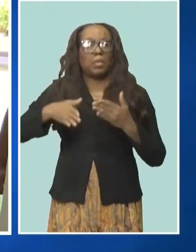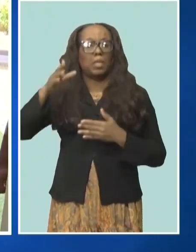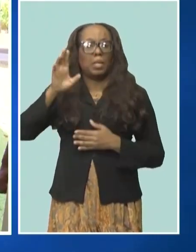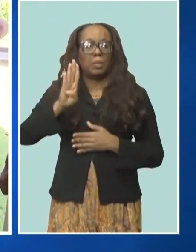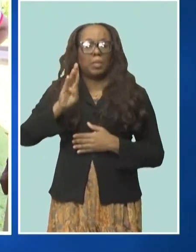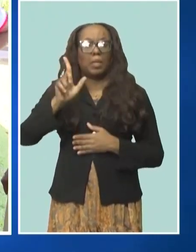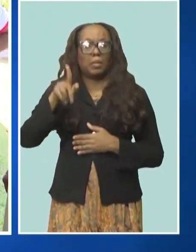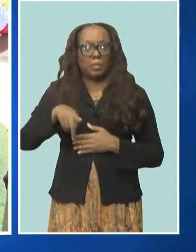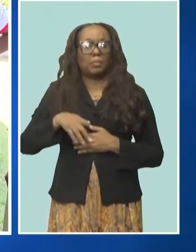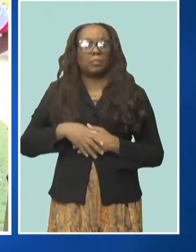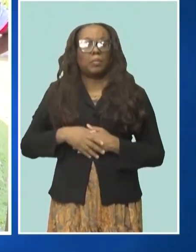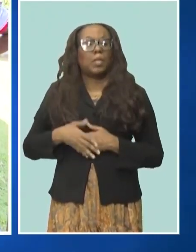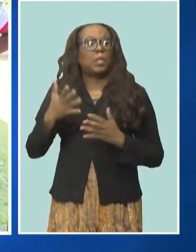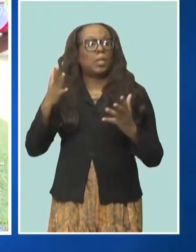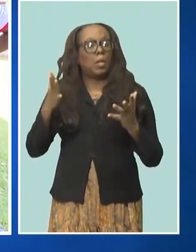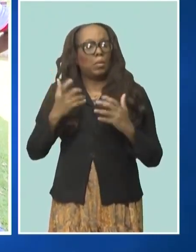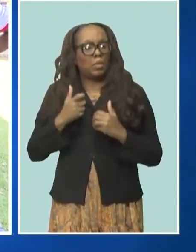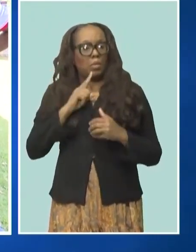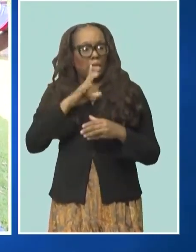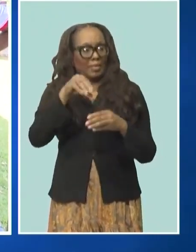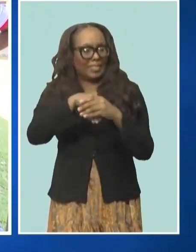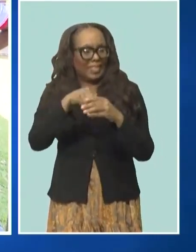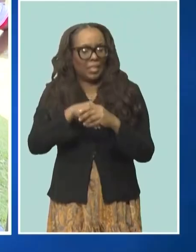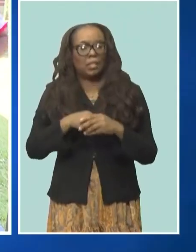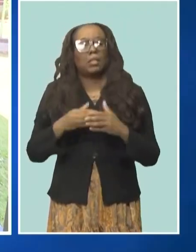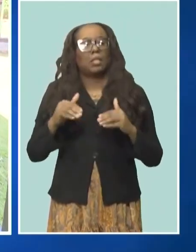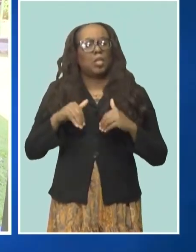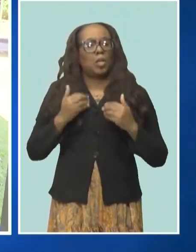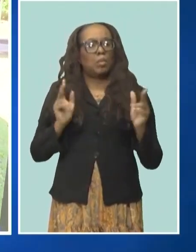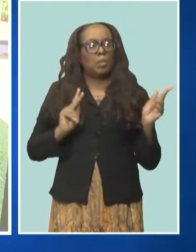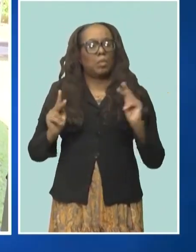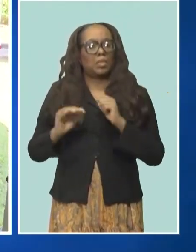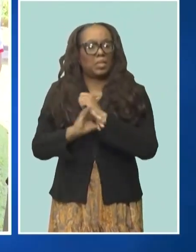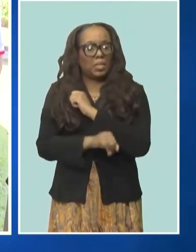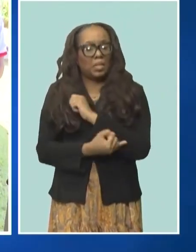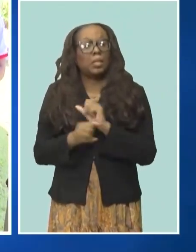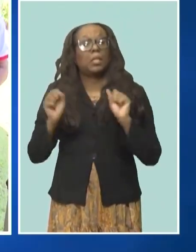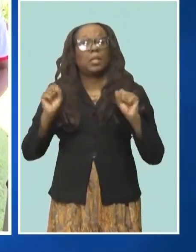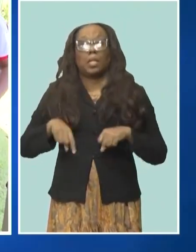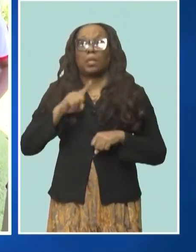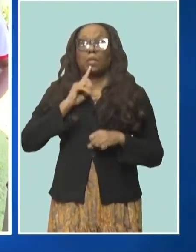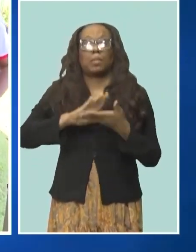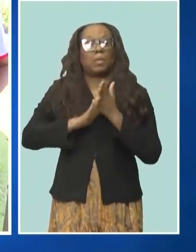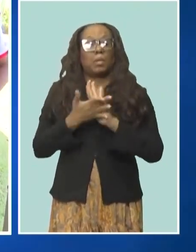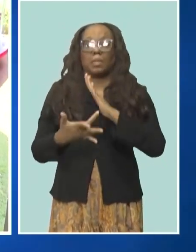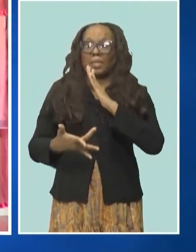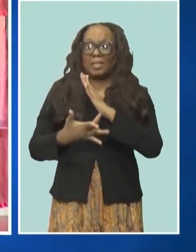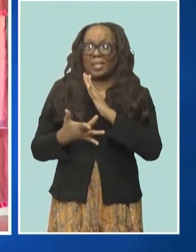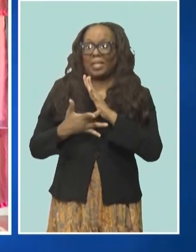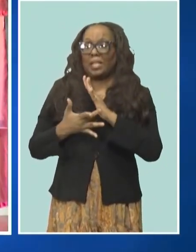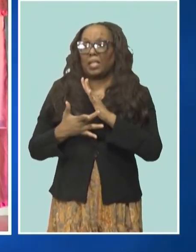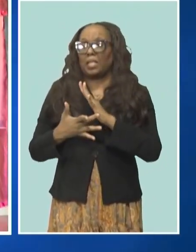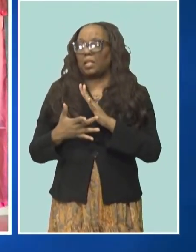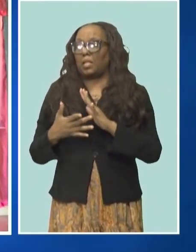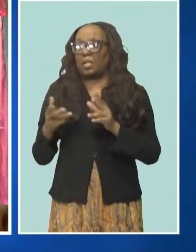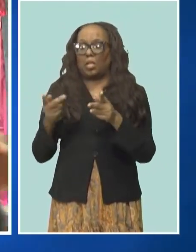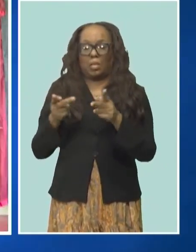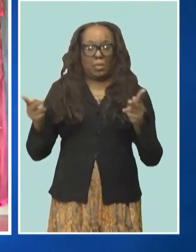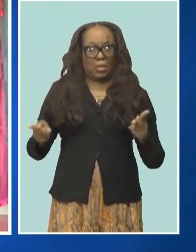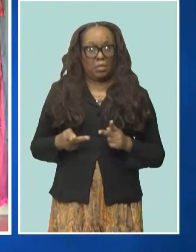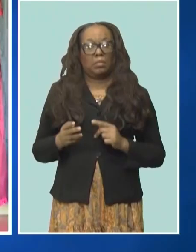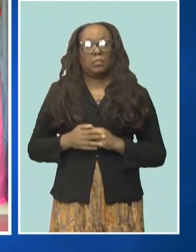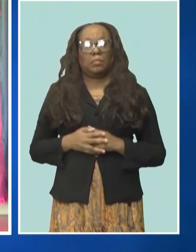long-term investment in the youth of St. James and could also become the tech hub of Barbados. Every month, our children will meet